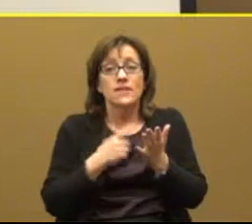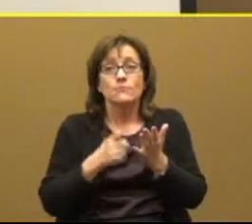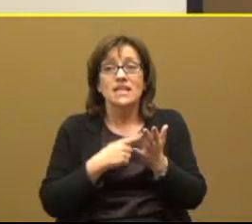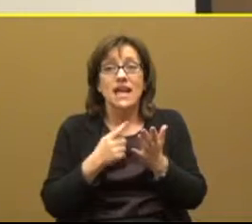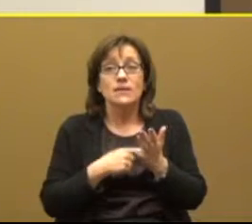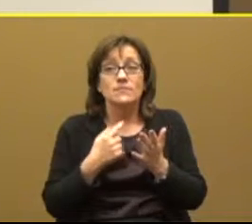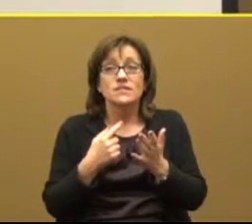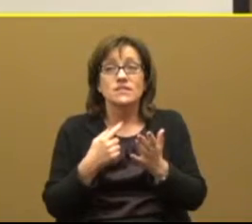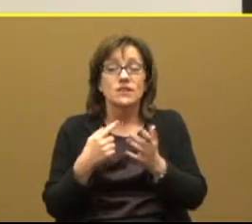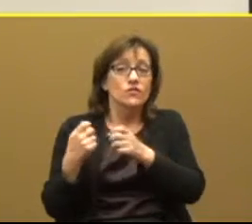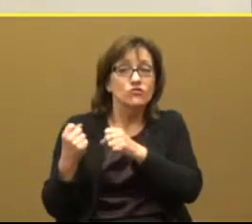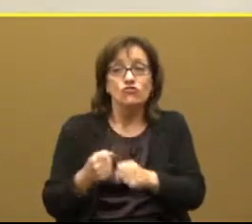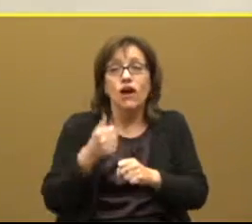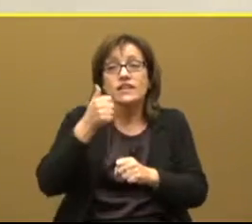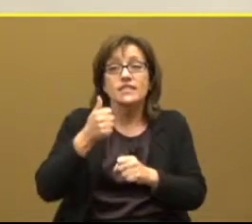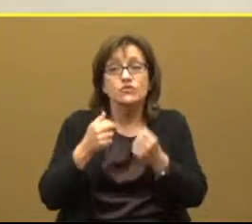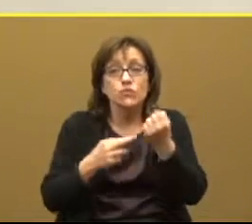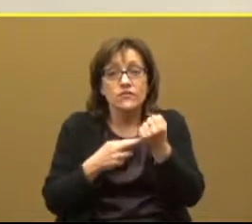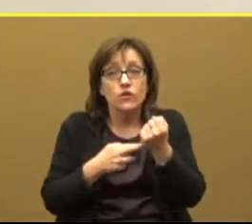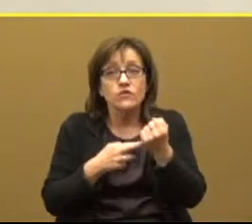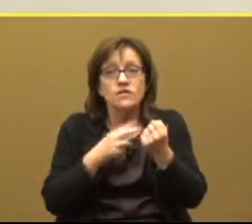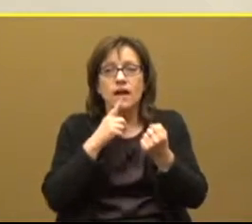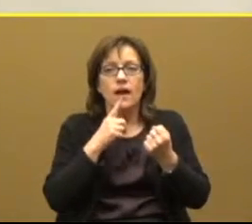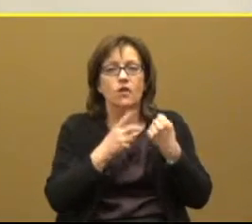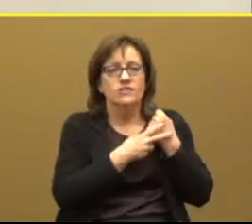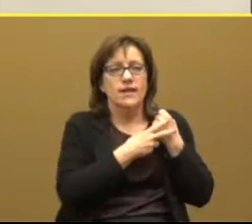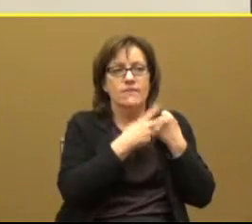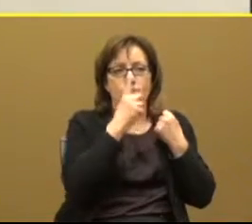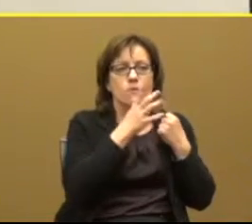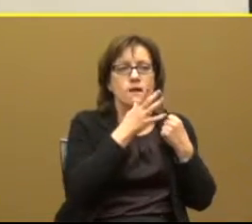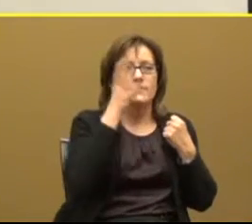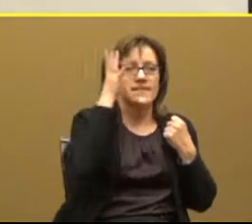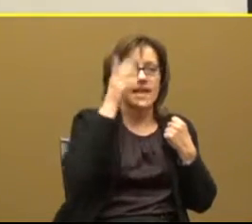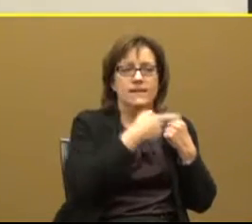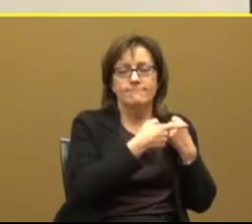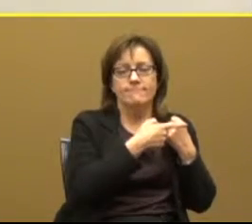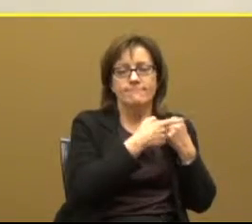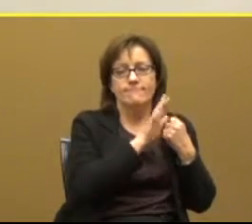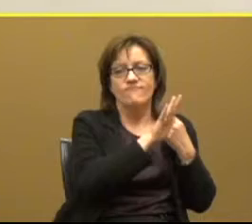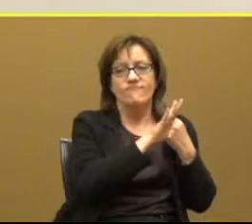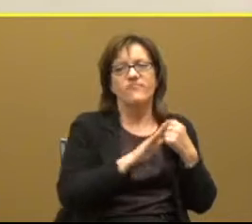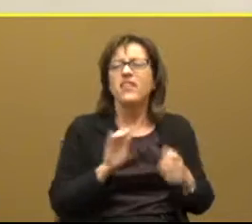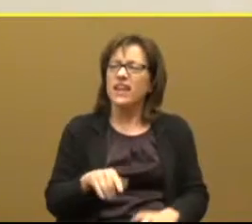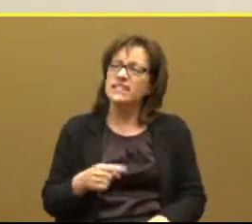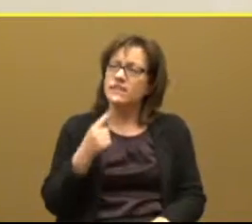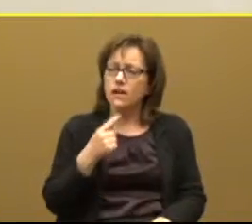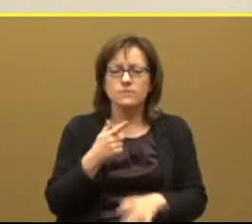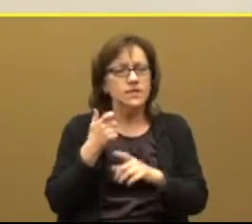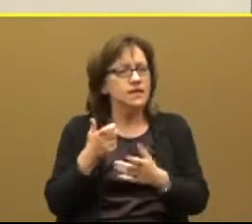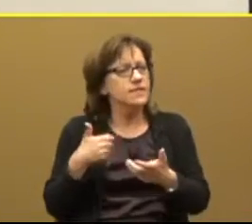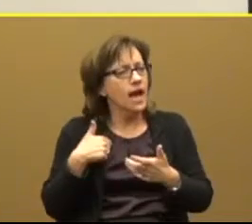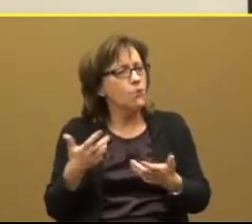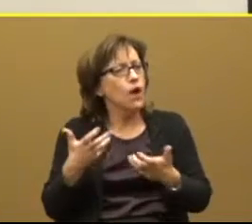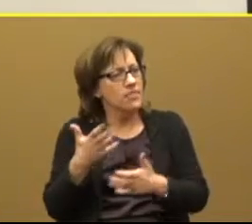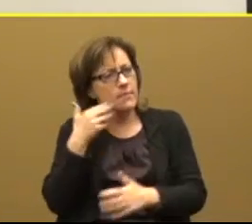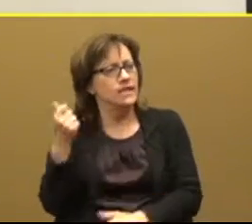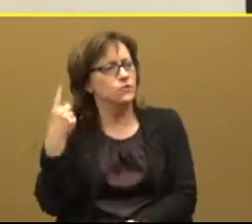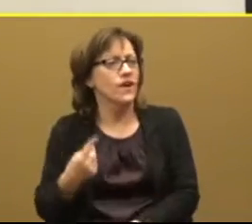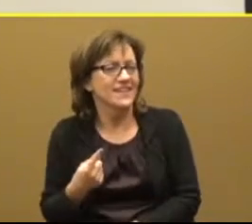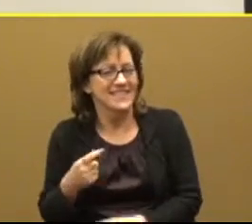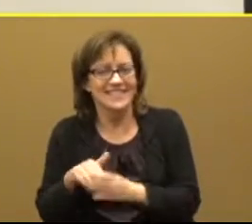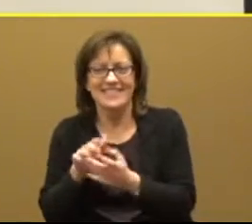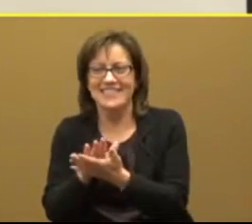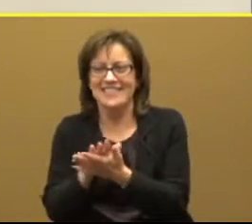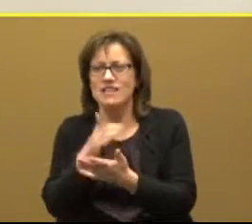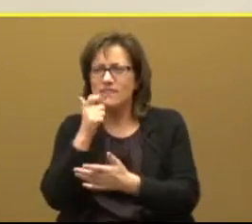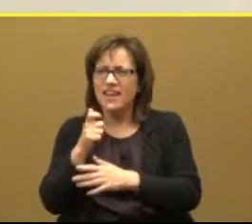your strongest reinforcers, are reserved for mom and dad. And I know that that sucks because you want to use the best one because